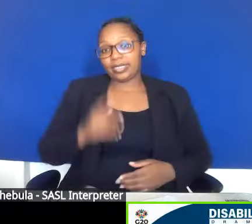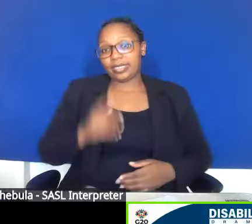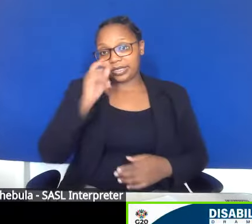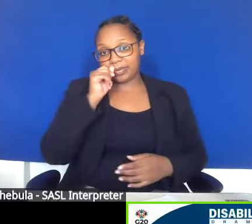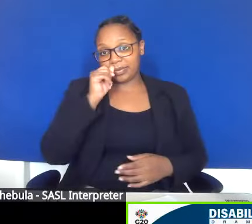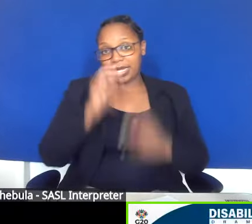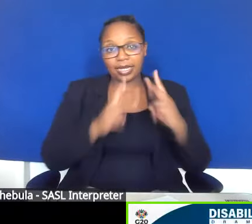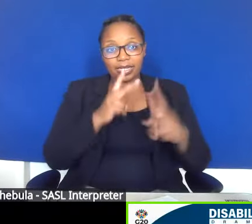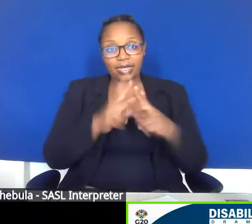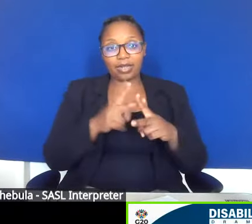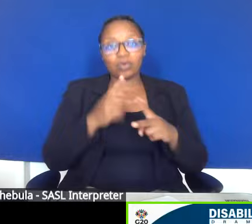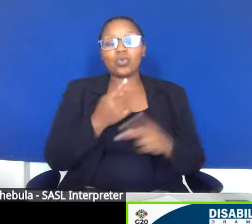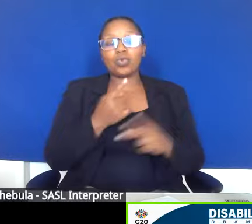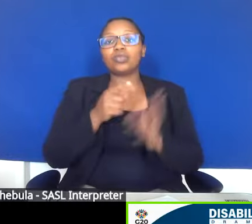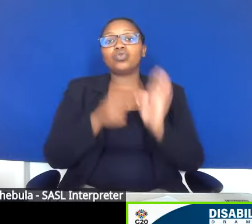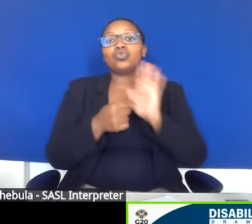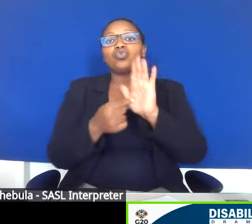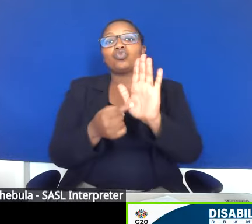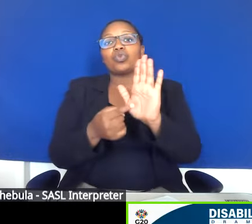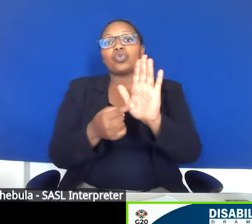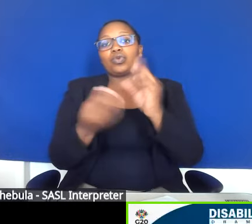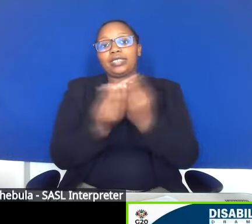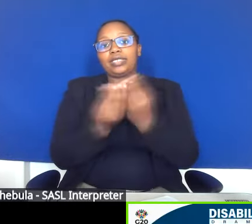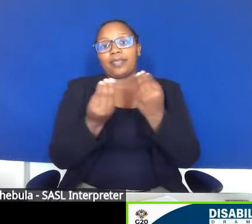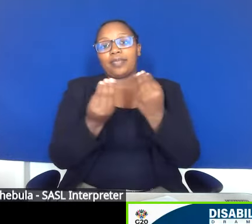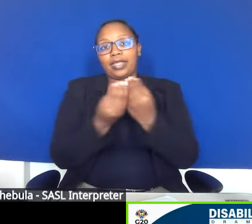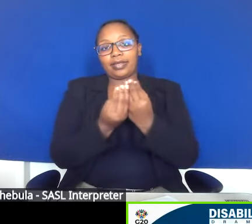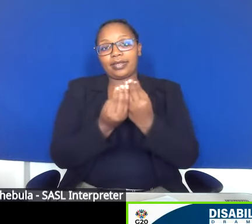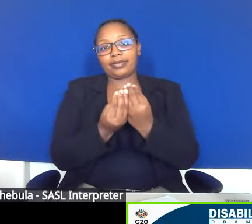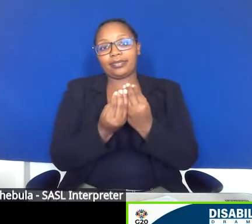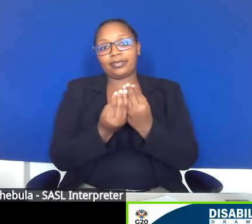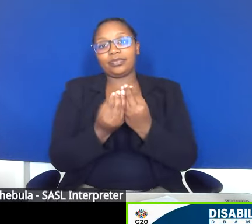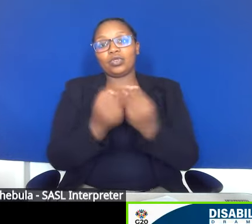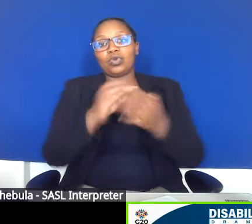just want to show you a few things on the list.